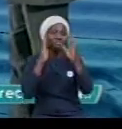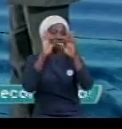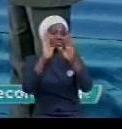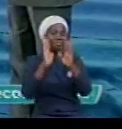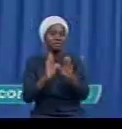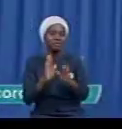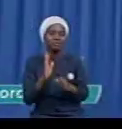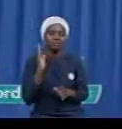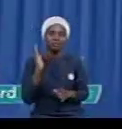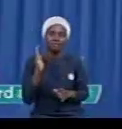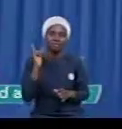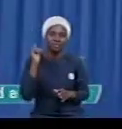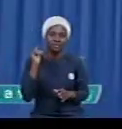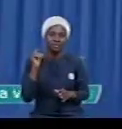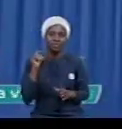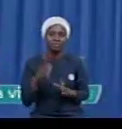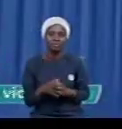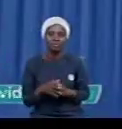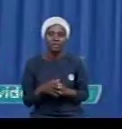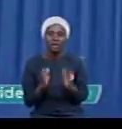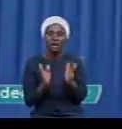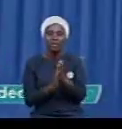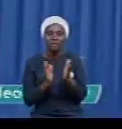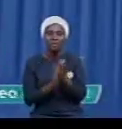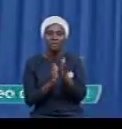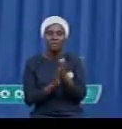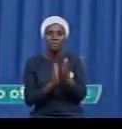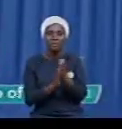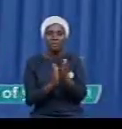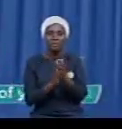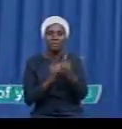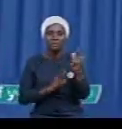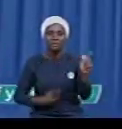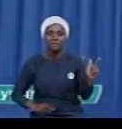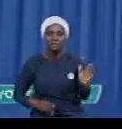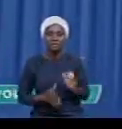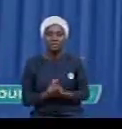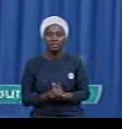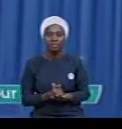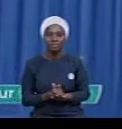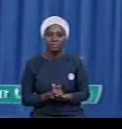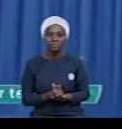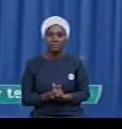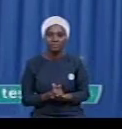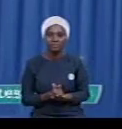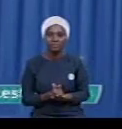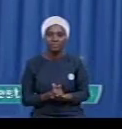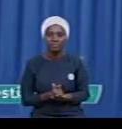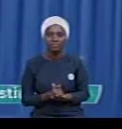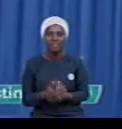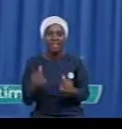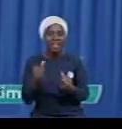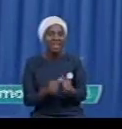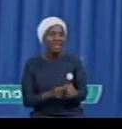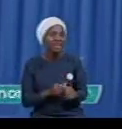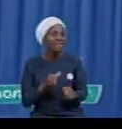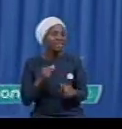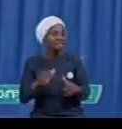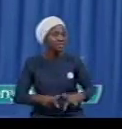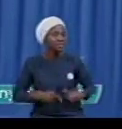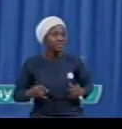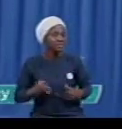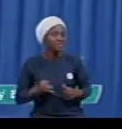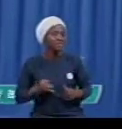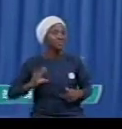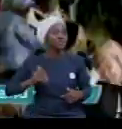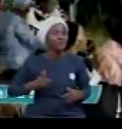share. Praise the Lord. Every living soul,